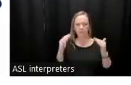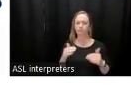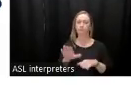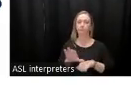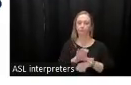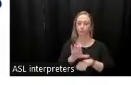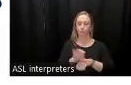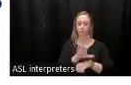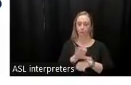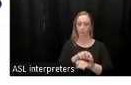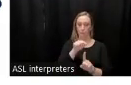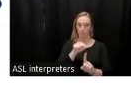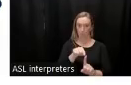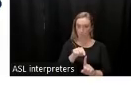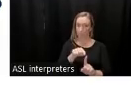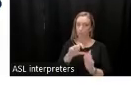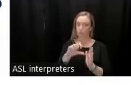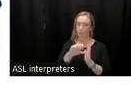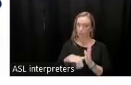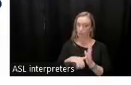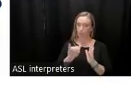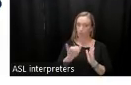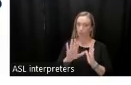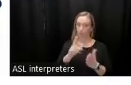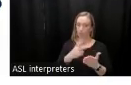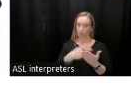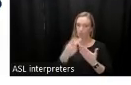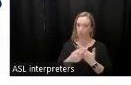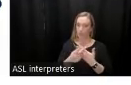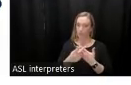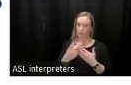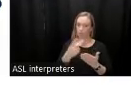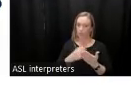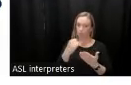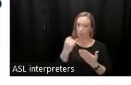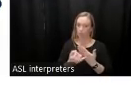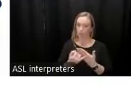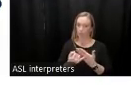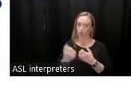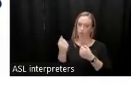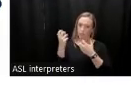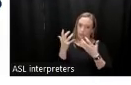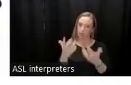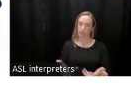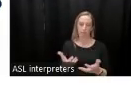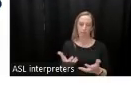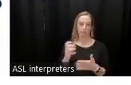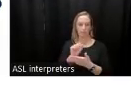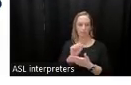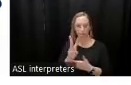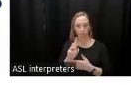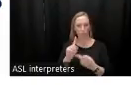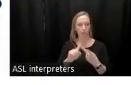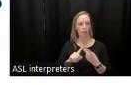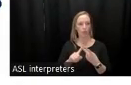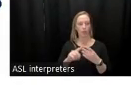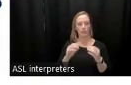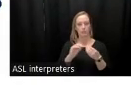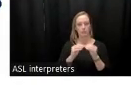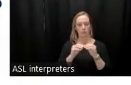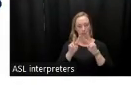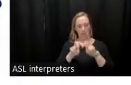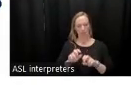especially if your project involves a lot of software or statistical analysis, but almost all of us